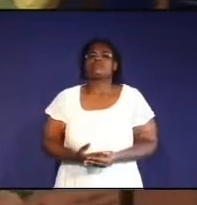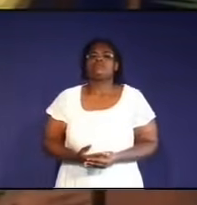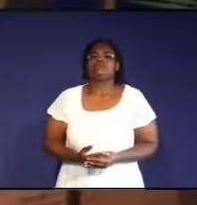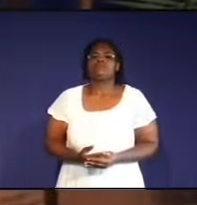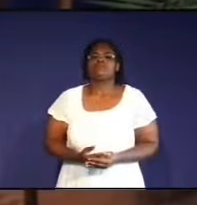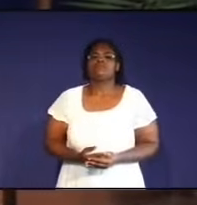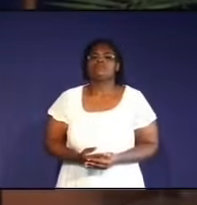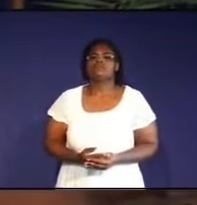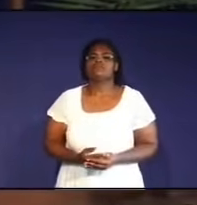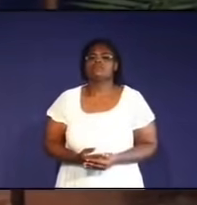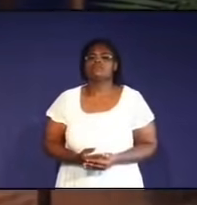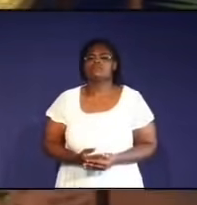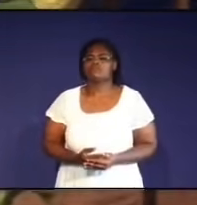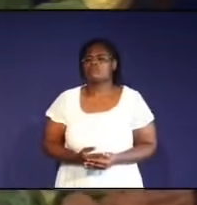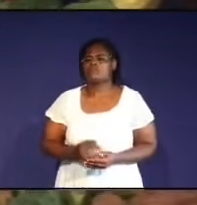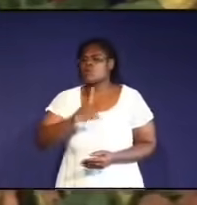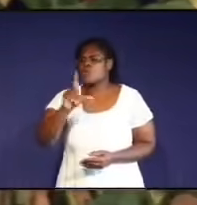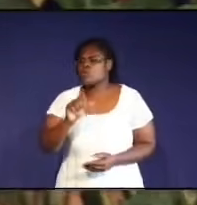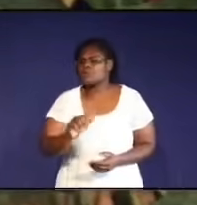seal.